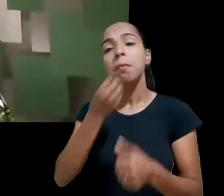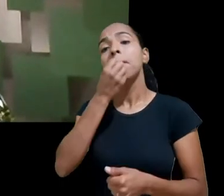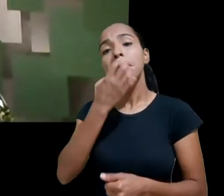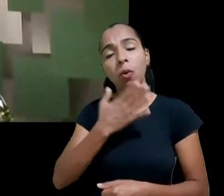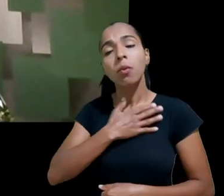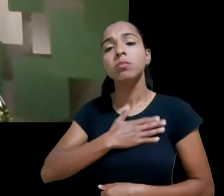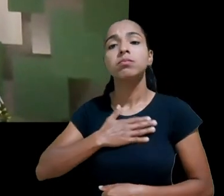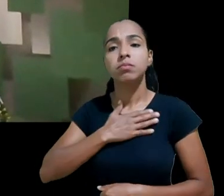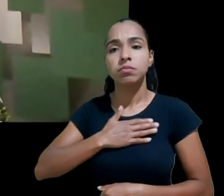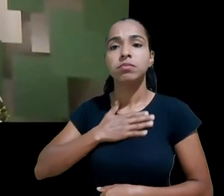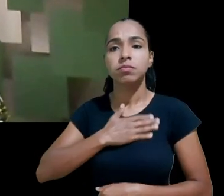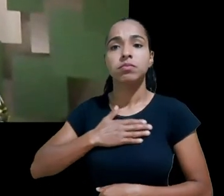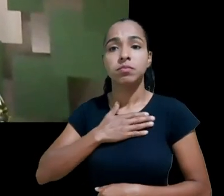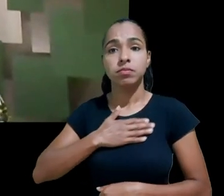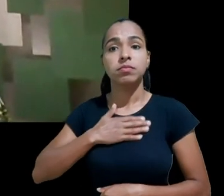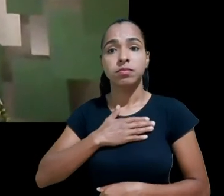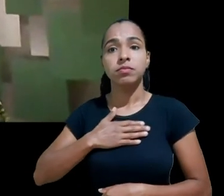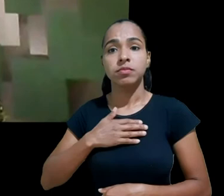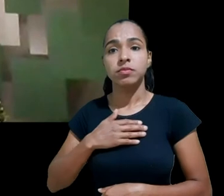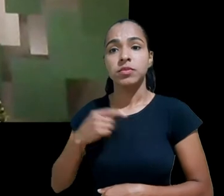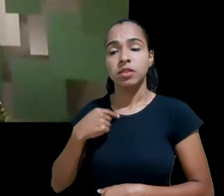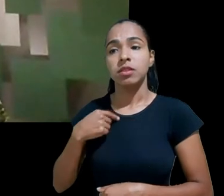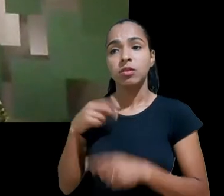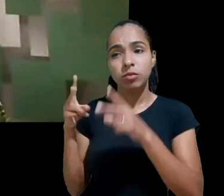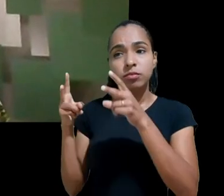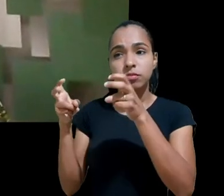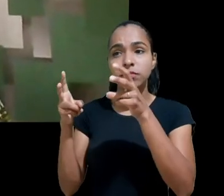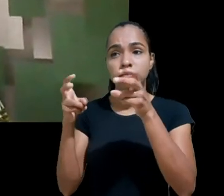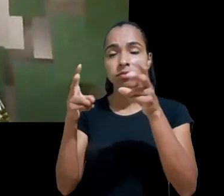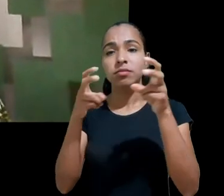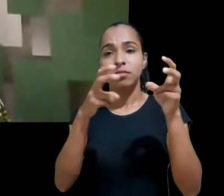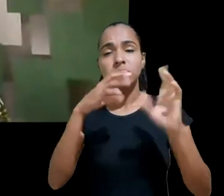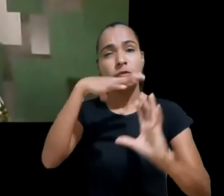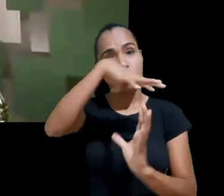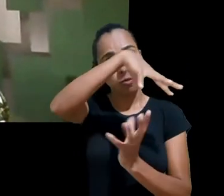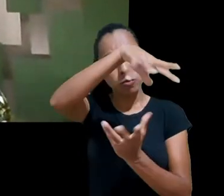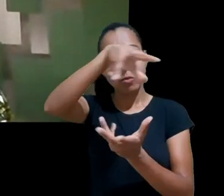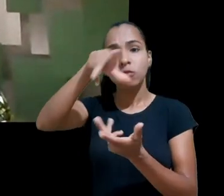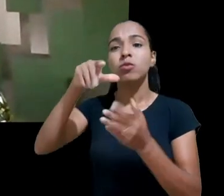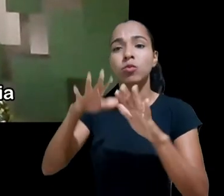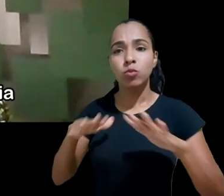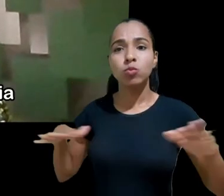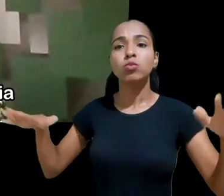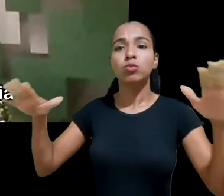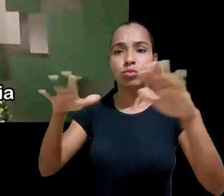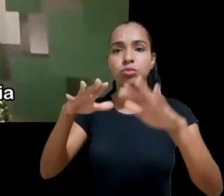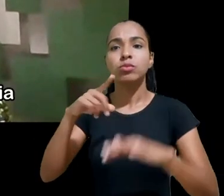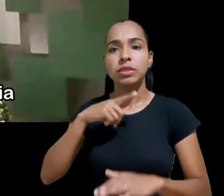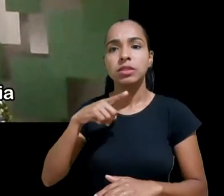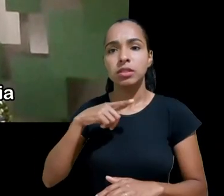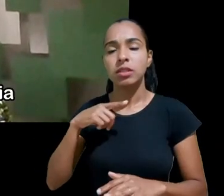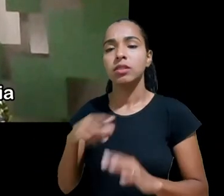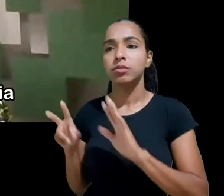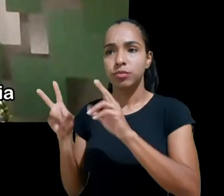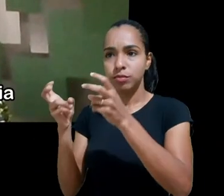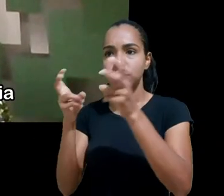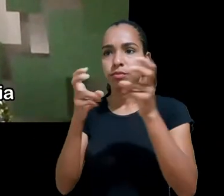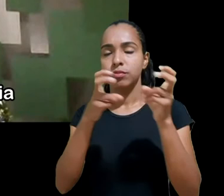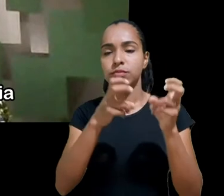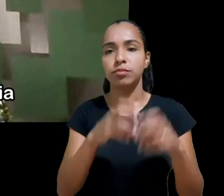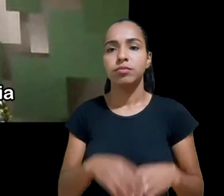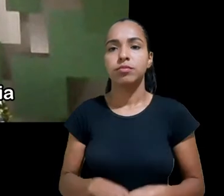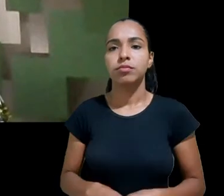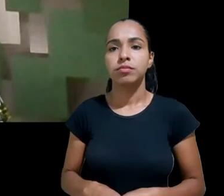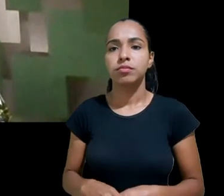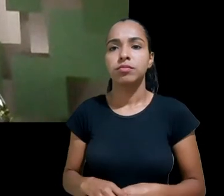have noticed going on um across board uh recent in recent times i also see some of the tech